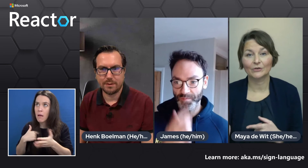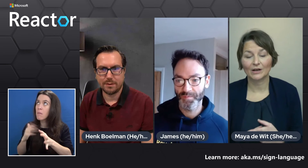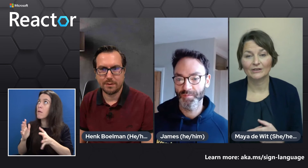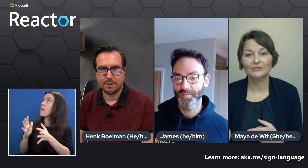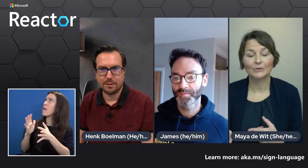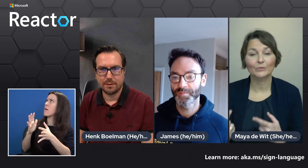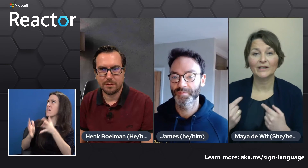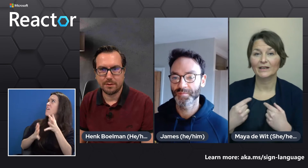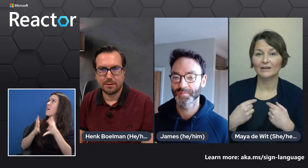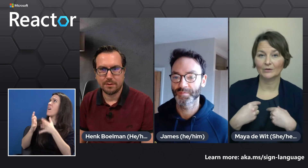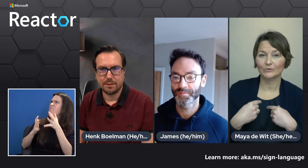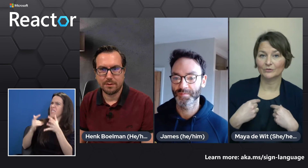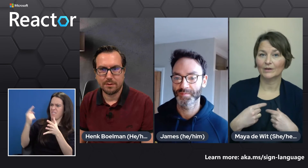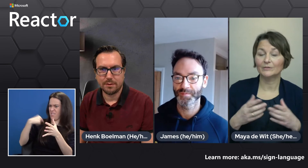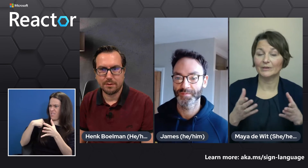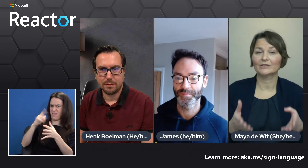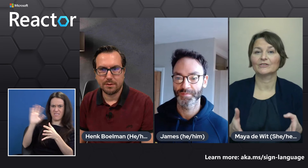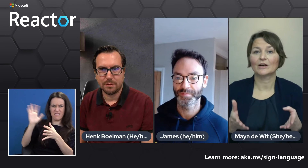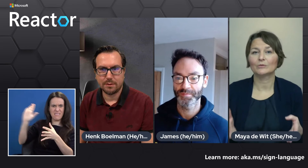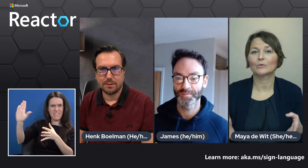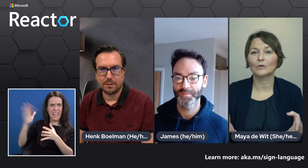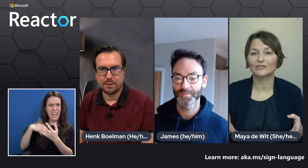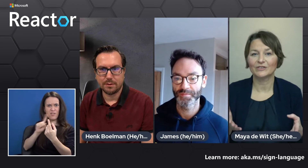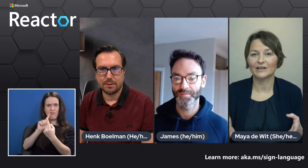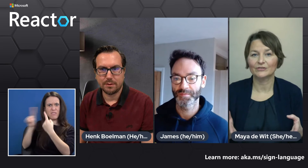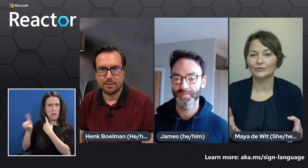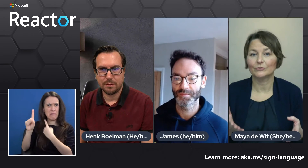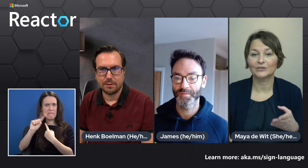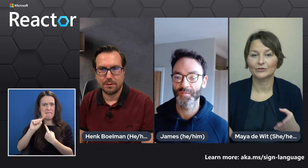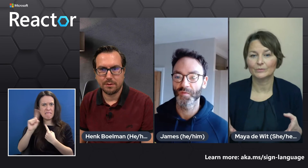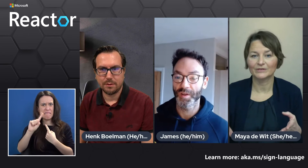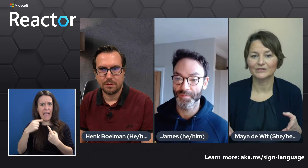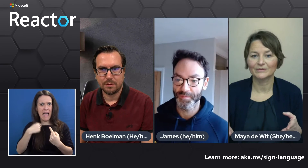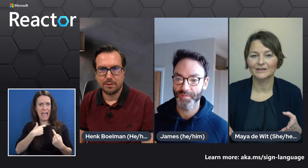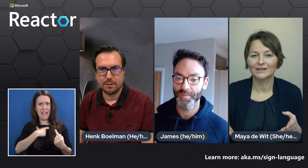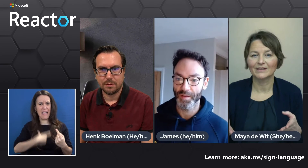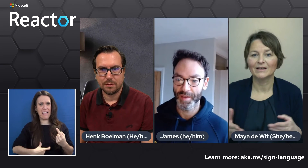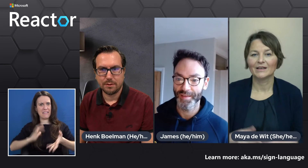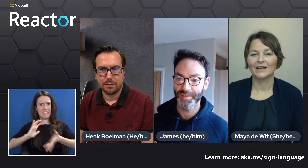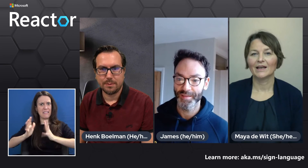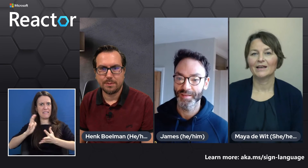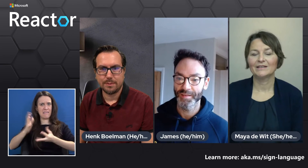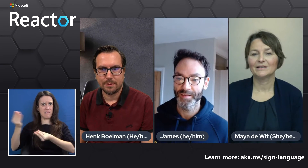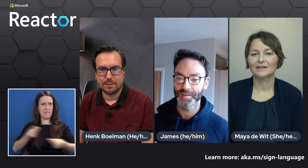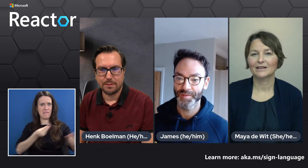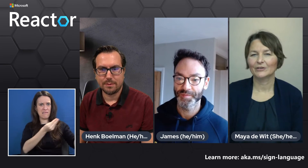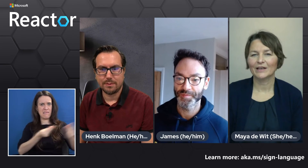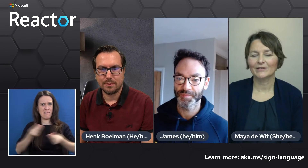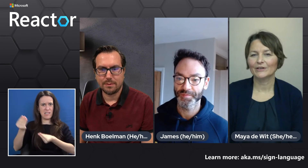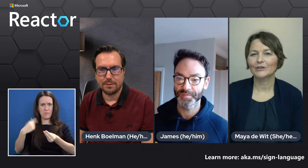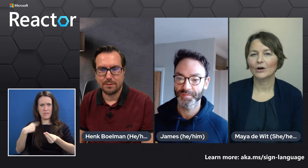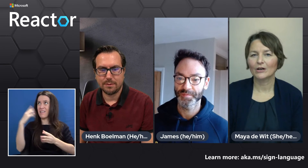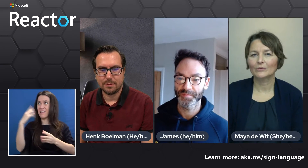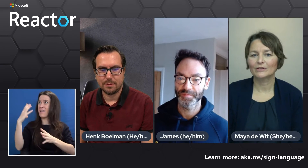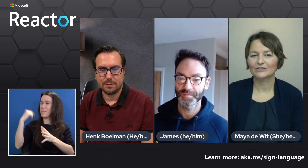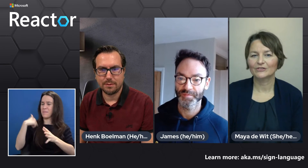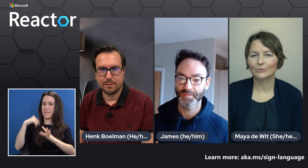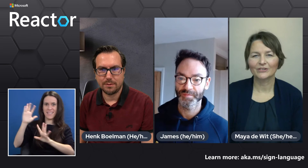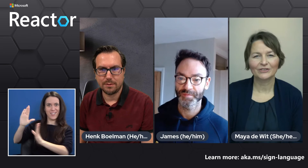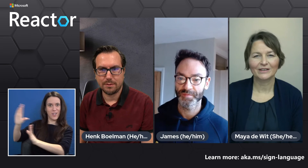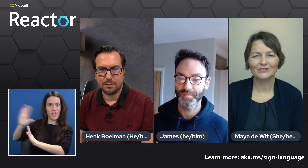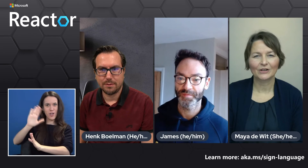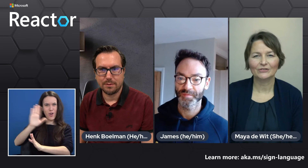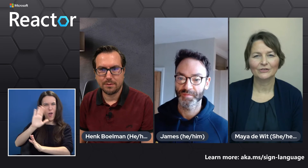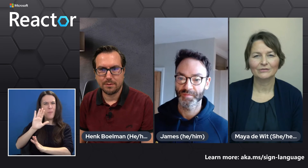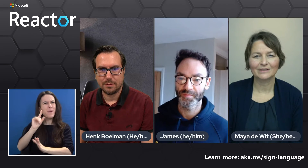saying to us, but we cannot respond because our role is there to interpret. Okay. And you get a very awkward